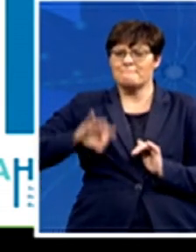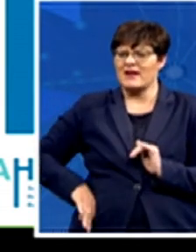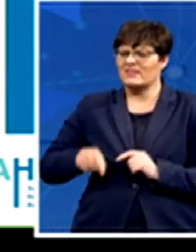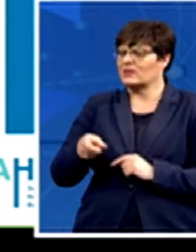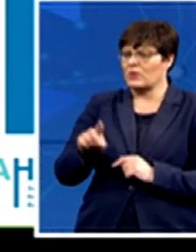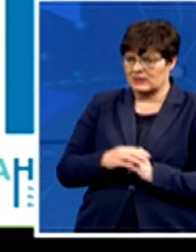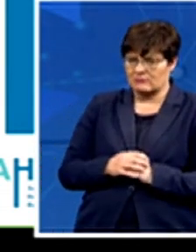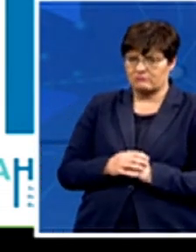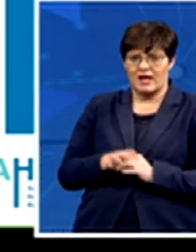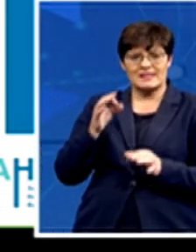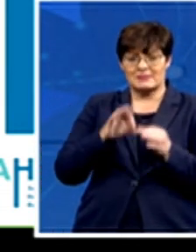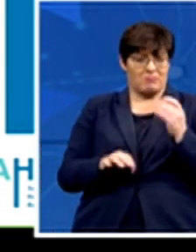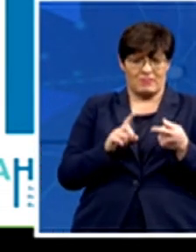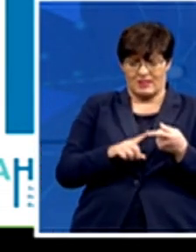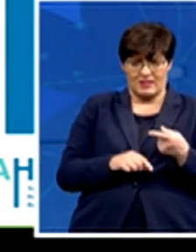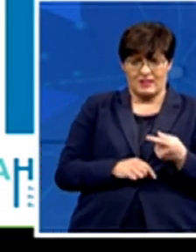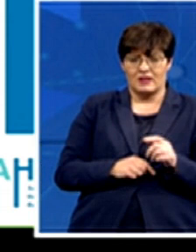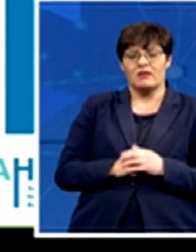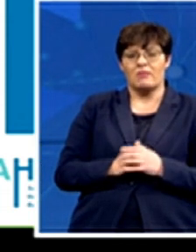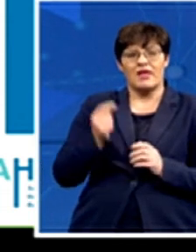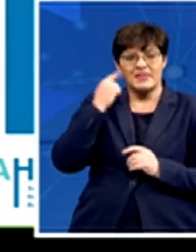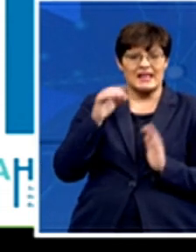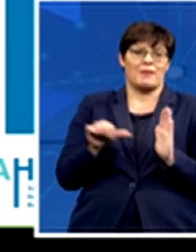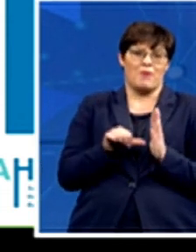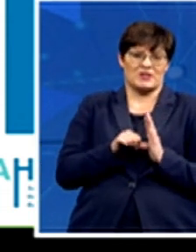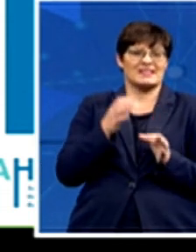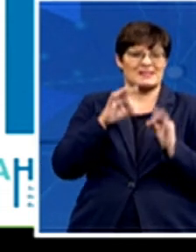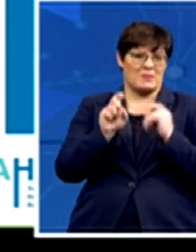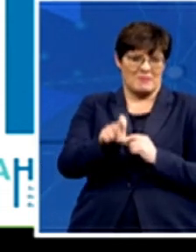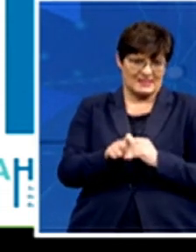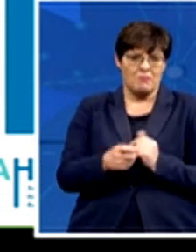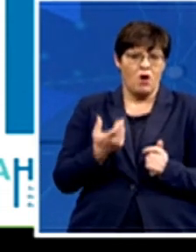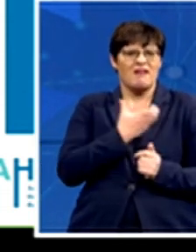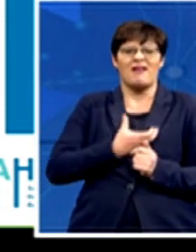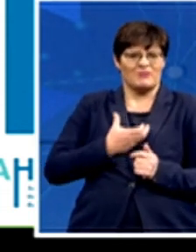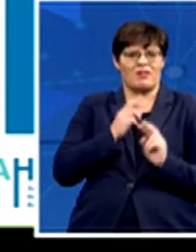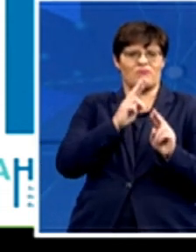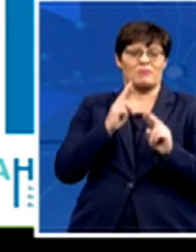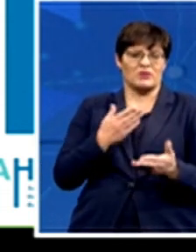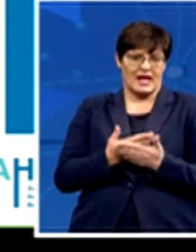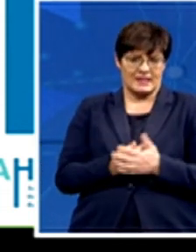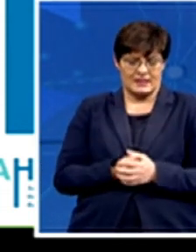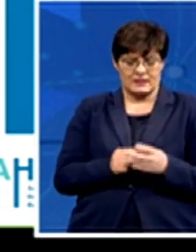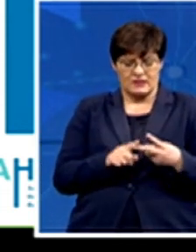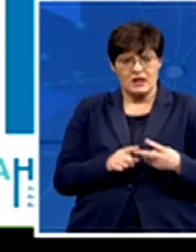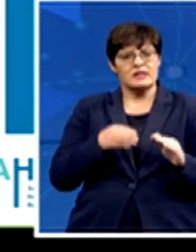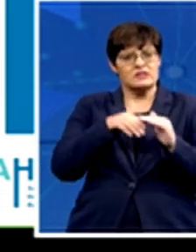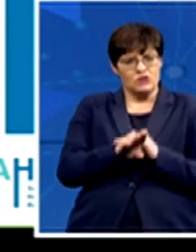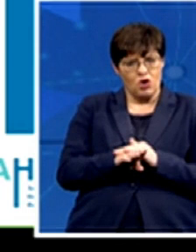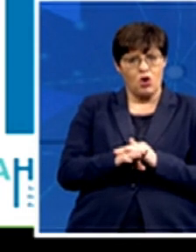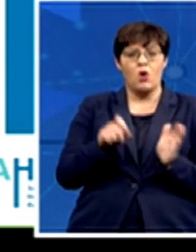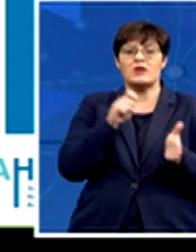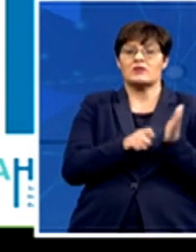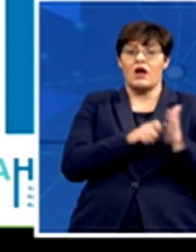which I think is of importance, and convenient way of reporting. You can store and save uncompleted or unsubmitted reports in the